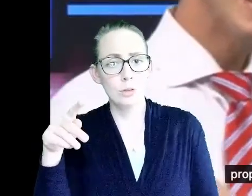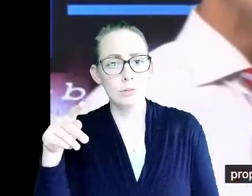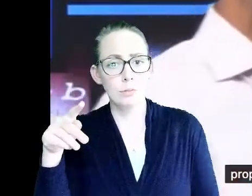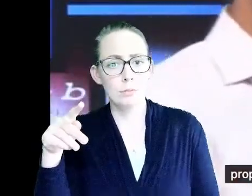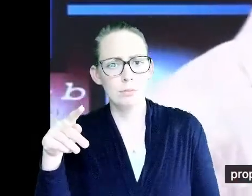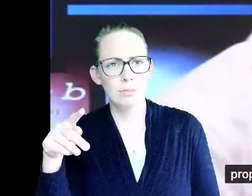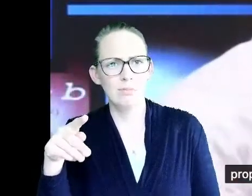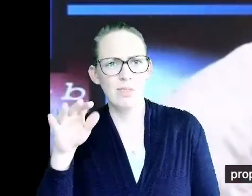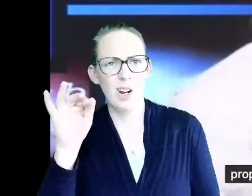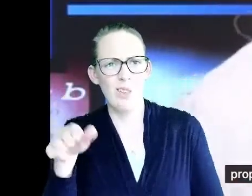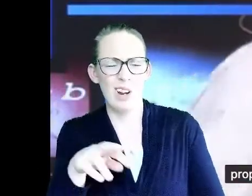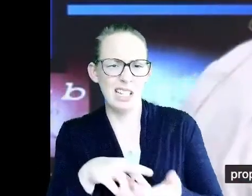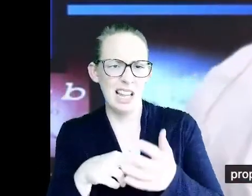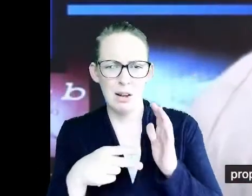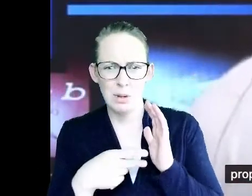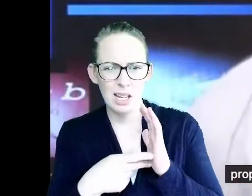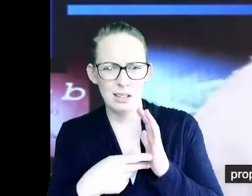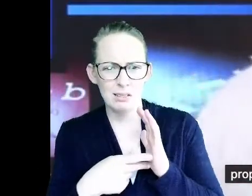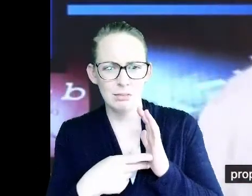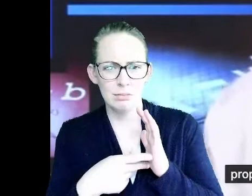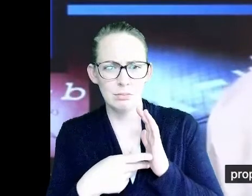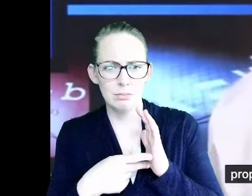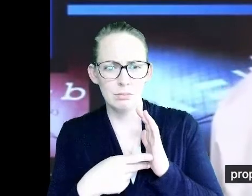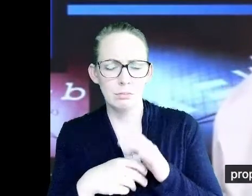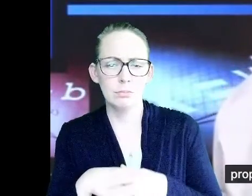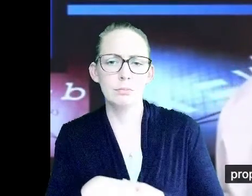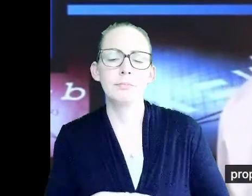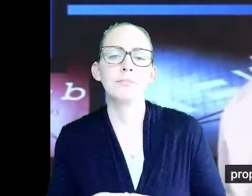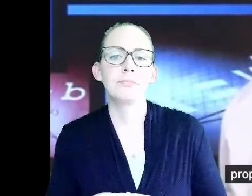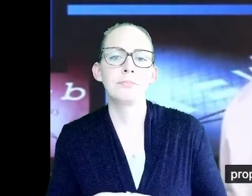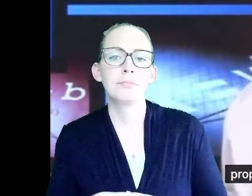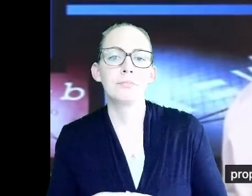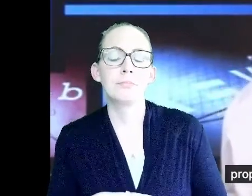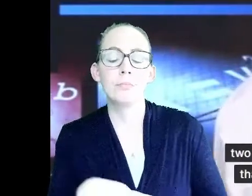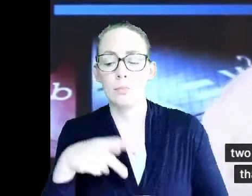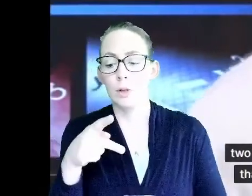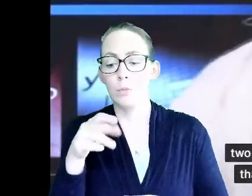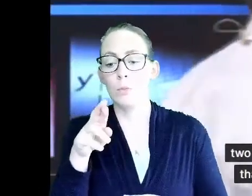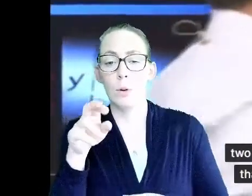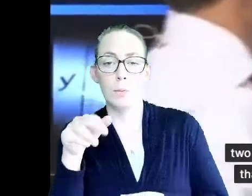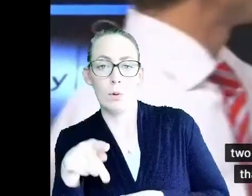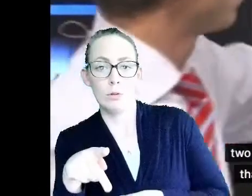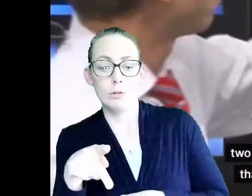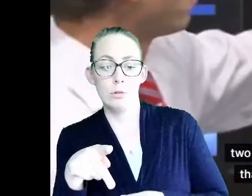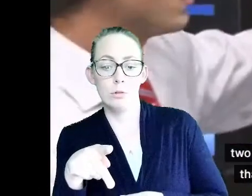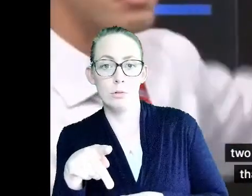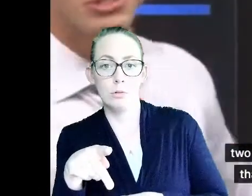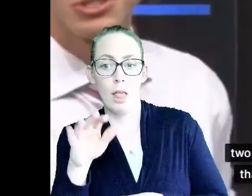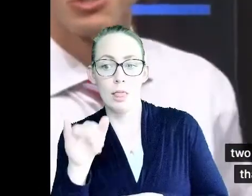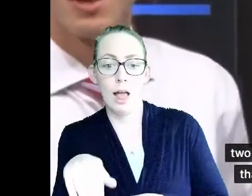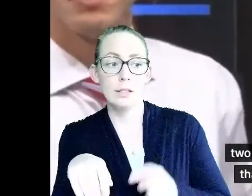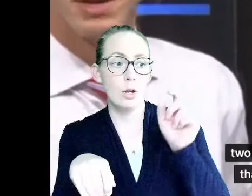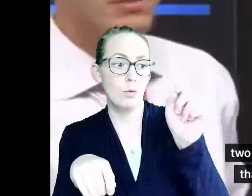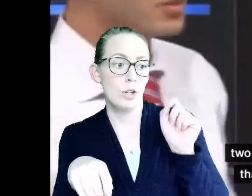What exactly is a proportion? A proportion is when you have two ratios,